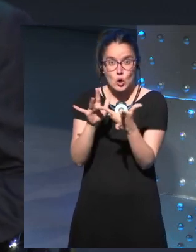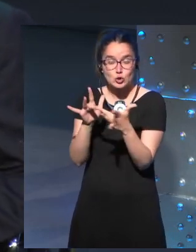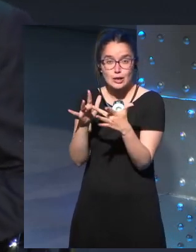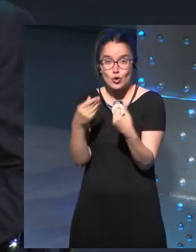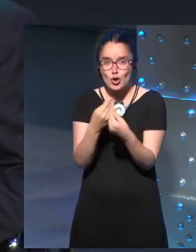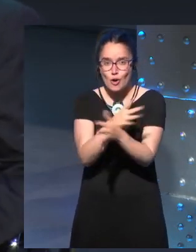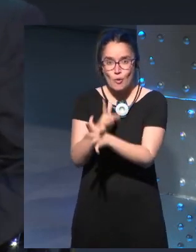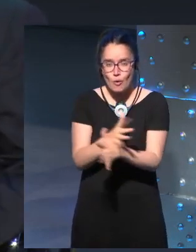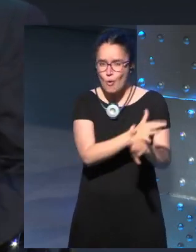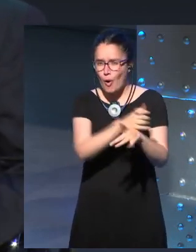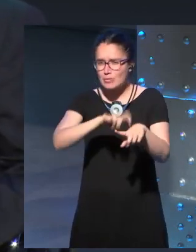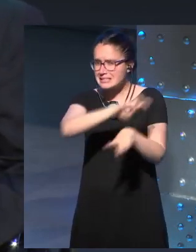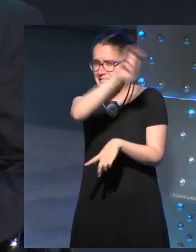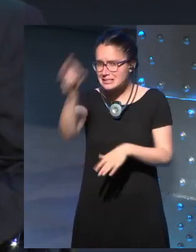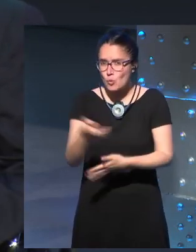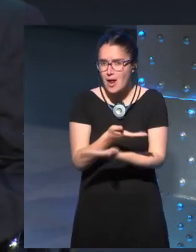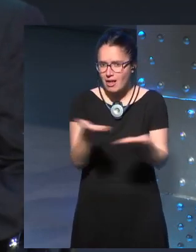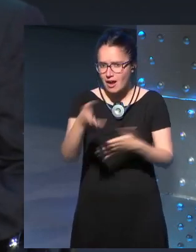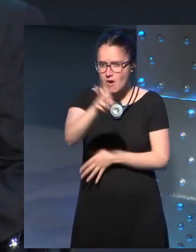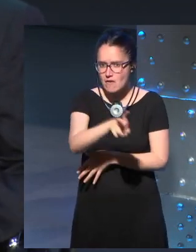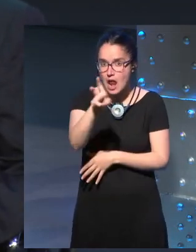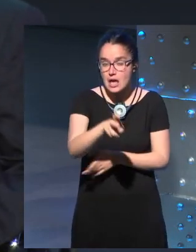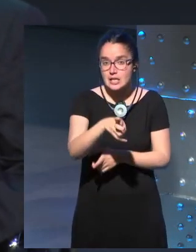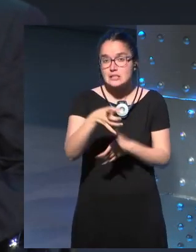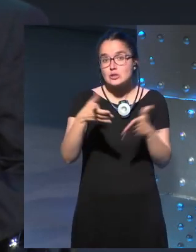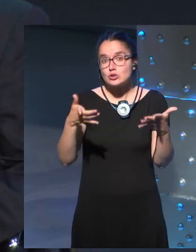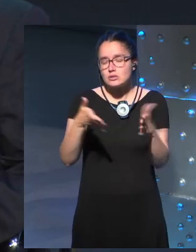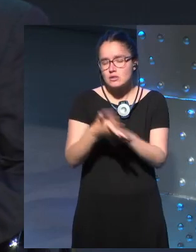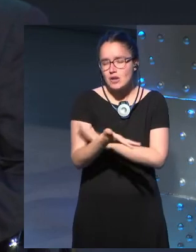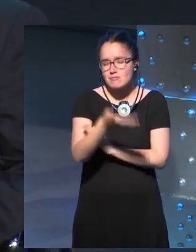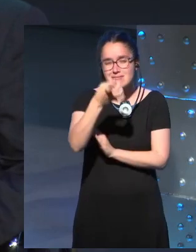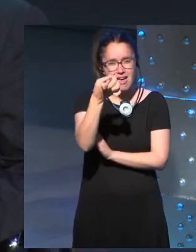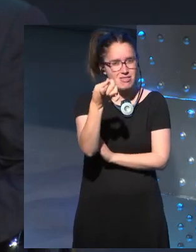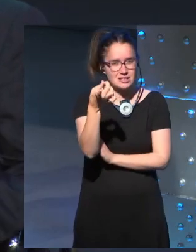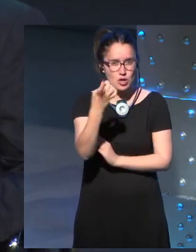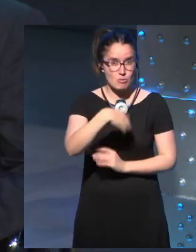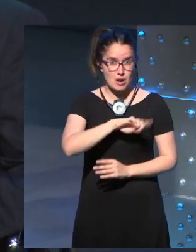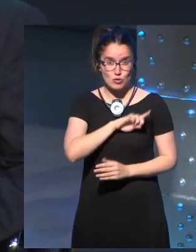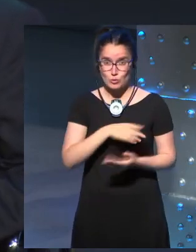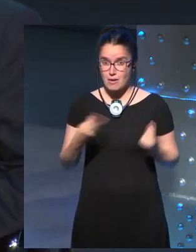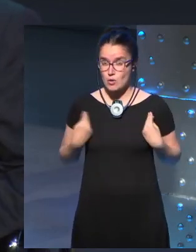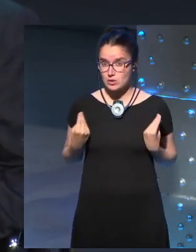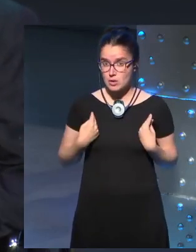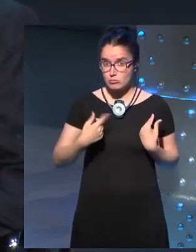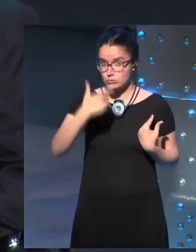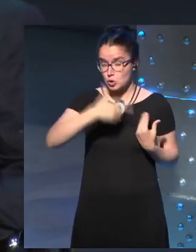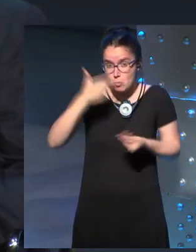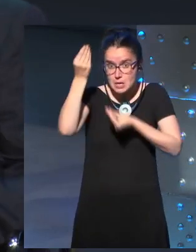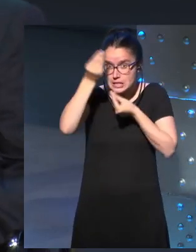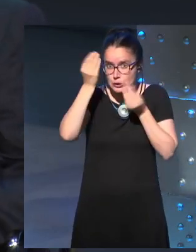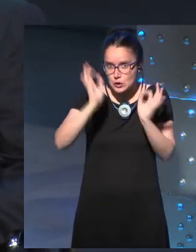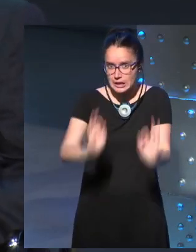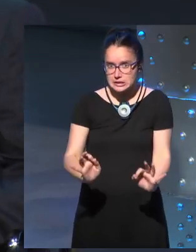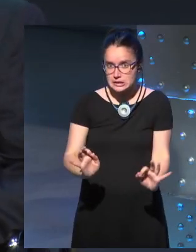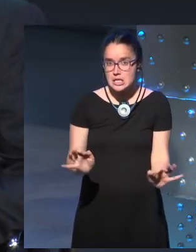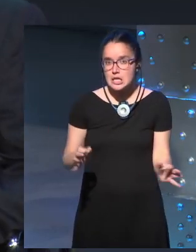of being in touch with game, with any type of game. This part is absolutely necessary for our lives. At